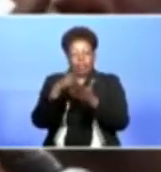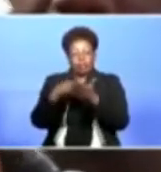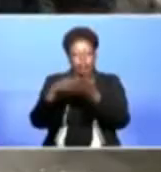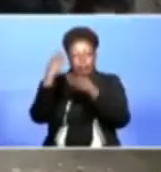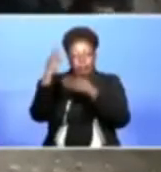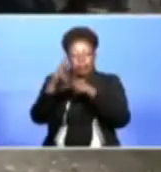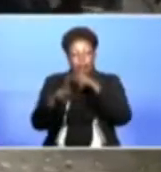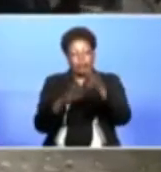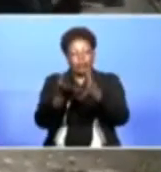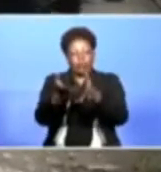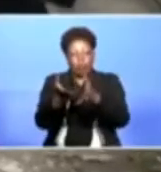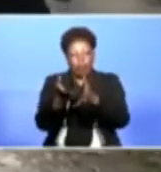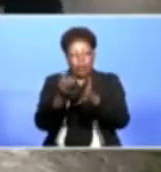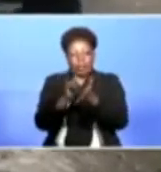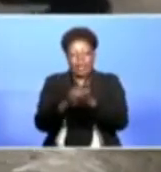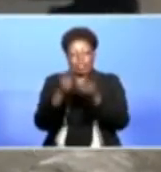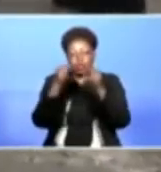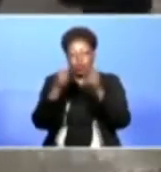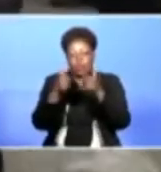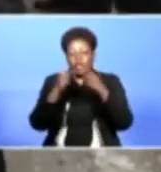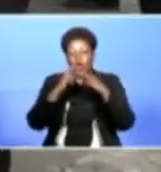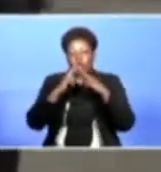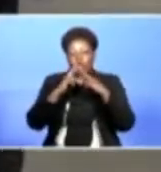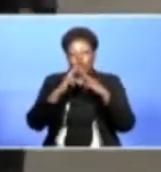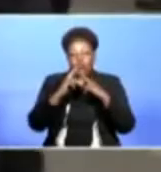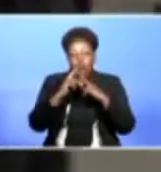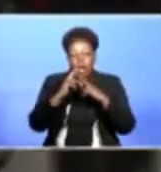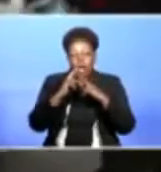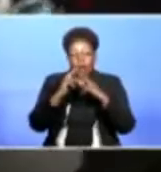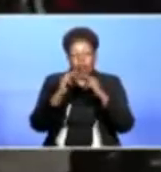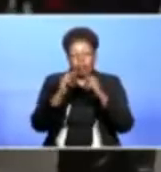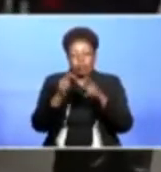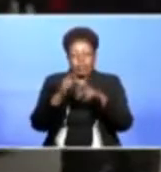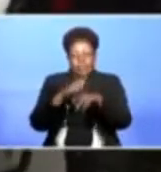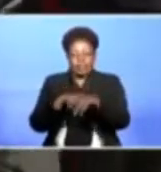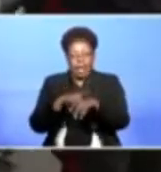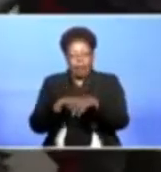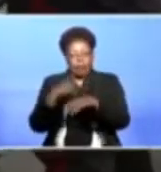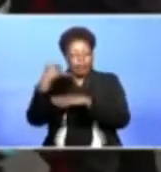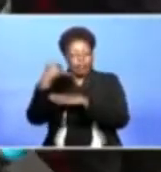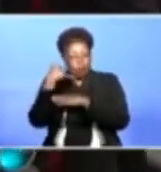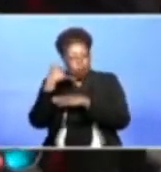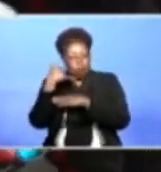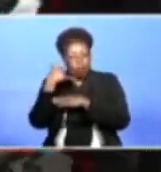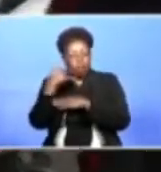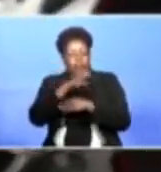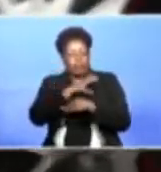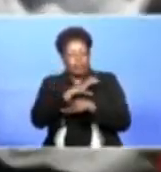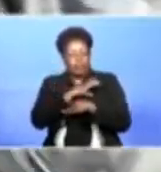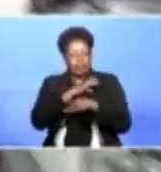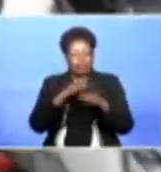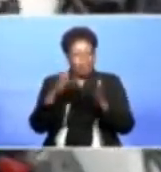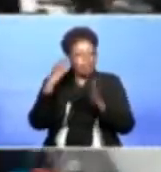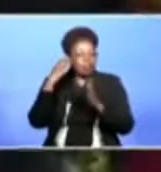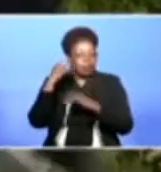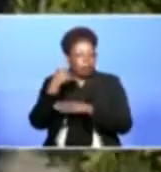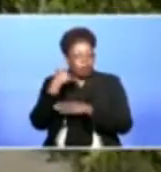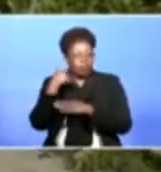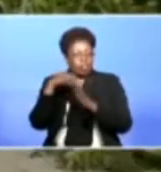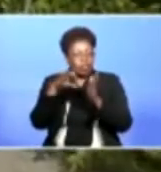have to do on a regular basis. When that was done, the officers informed senior